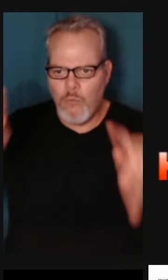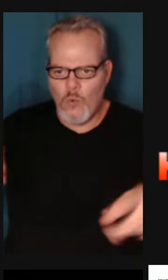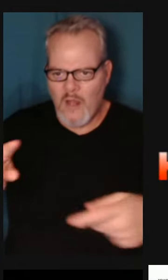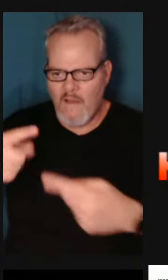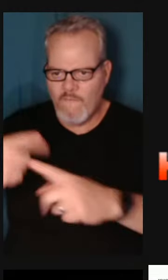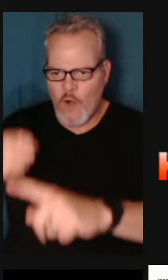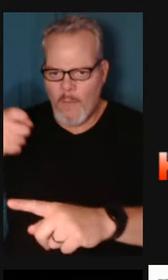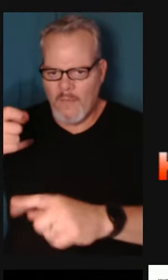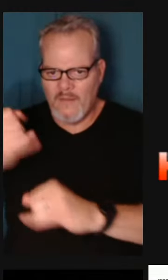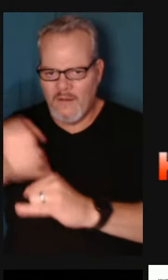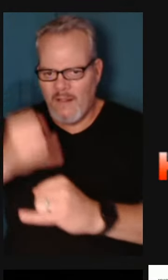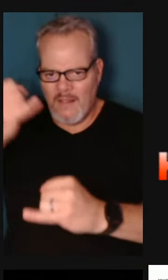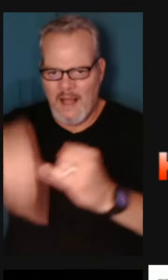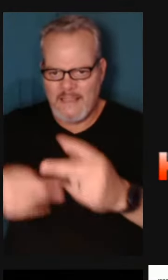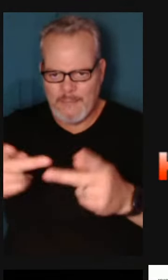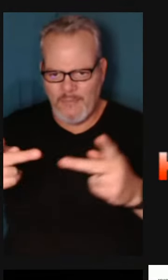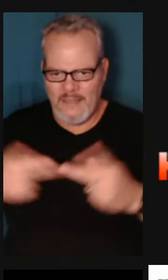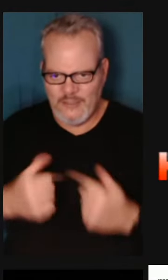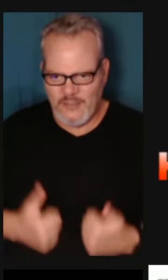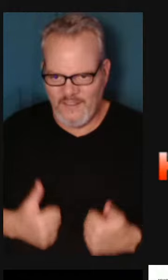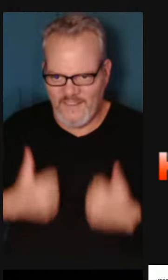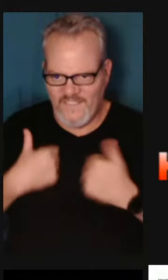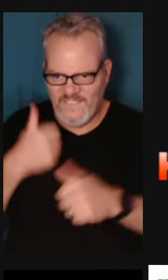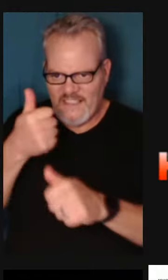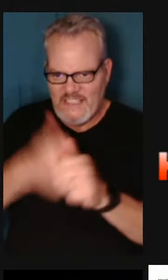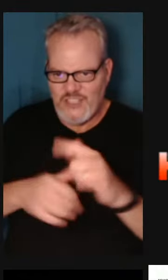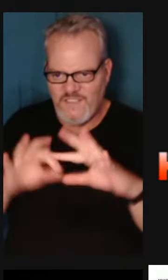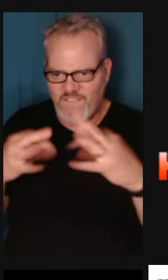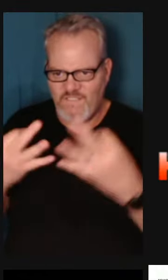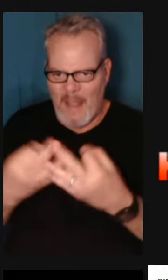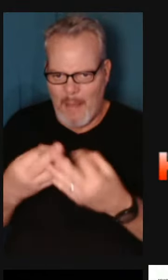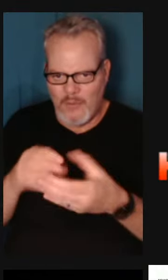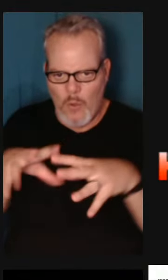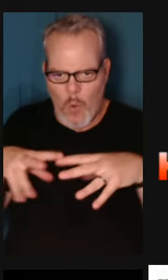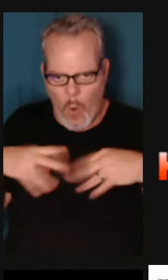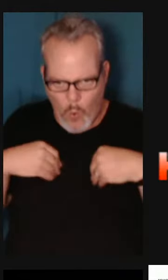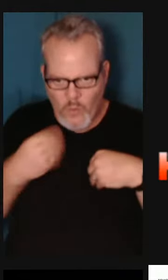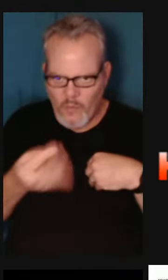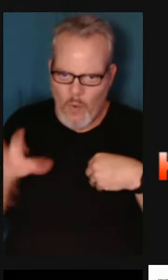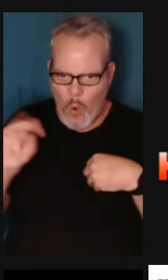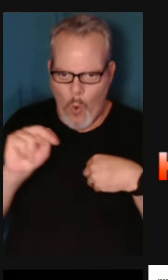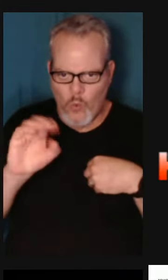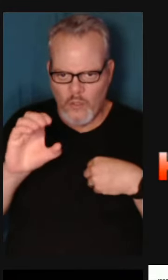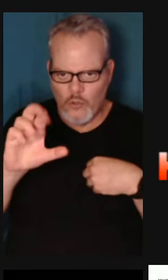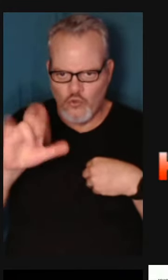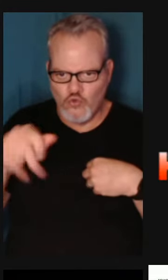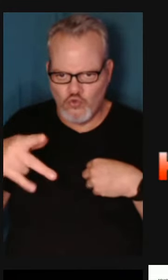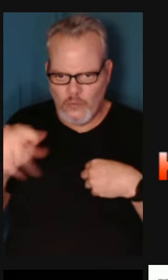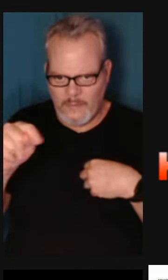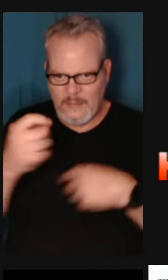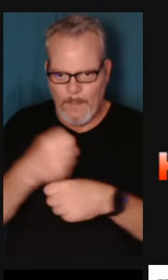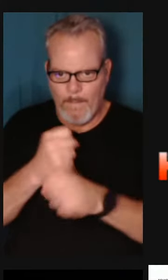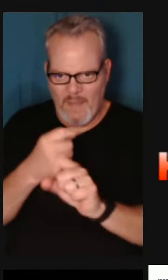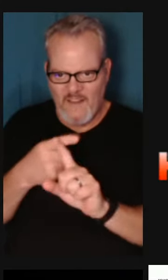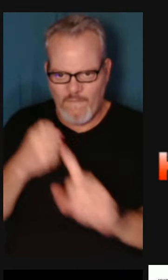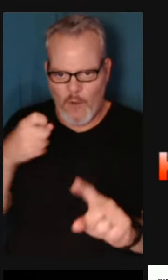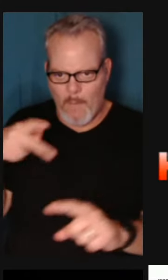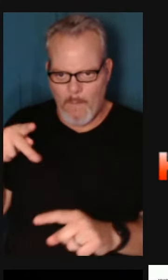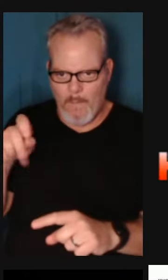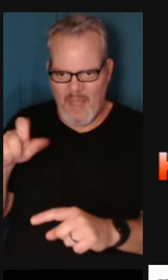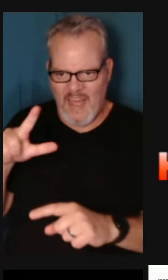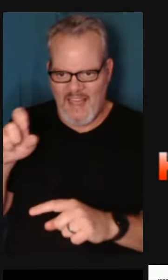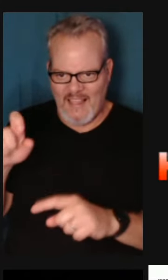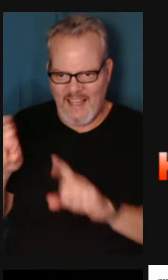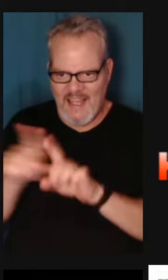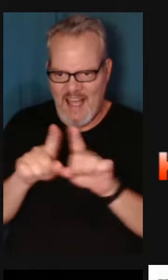place. Each family owned their own sacred crypt, made for them by Madame Pele as lava tube openings at